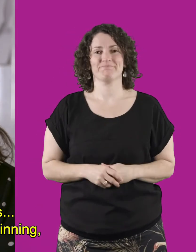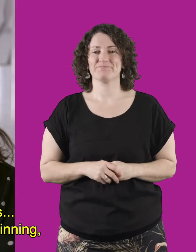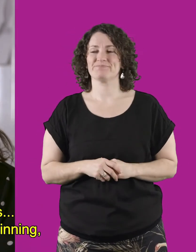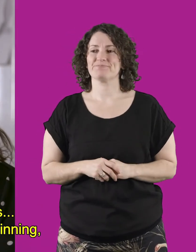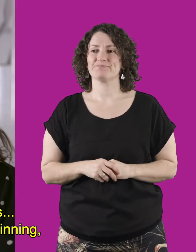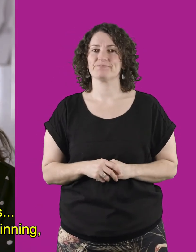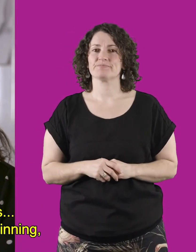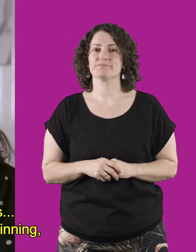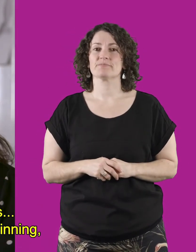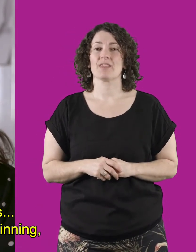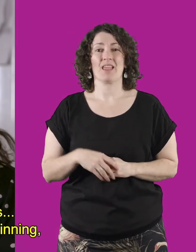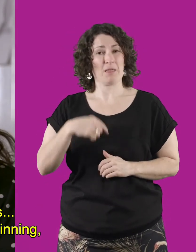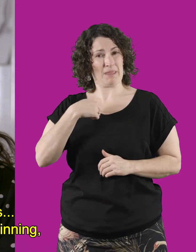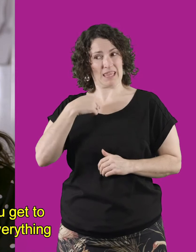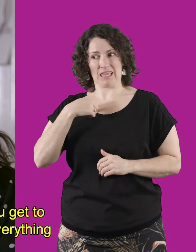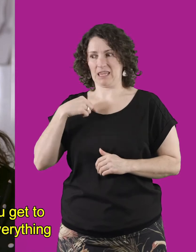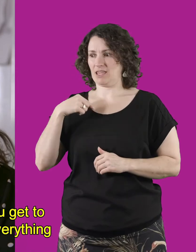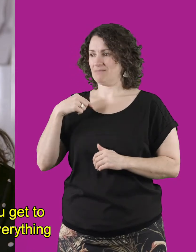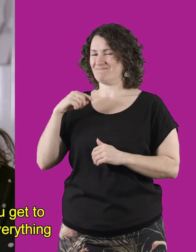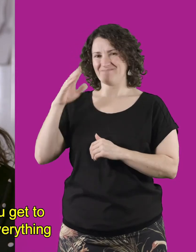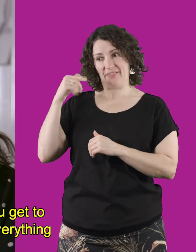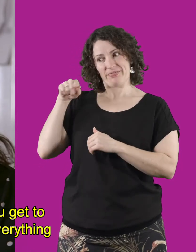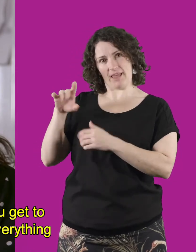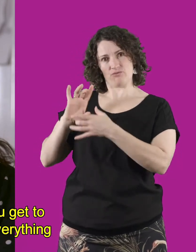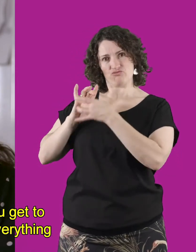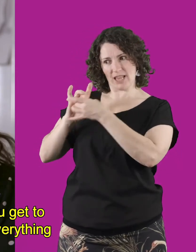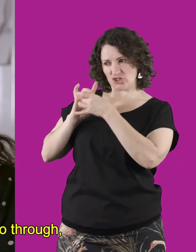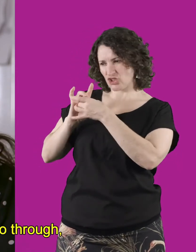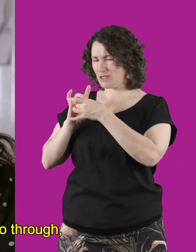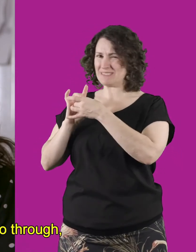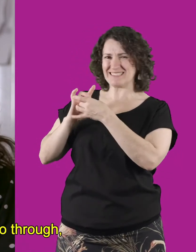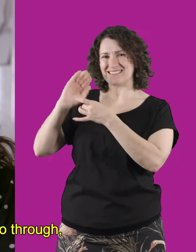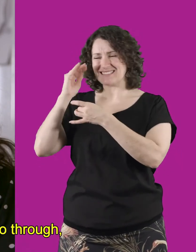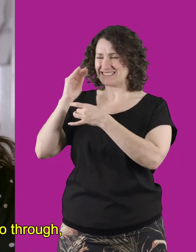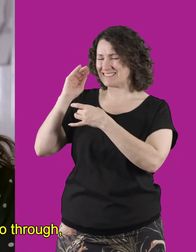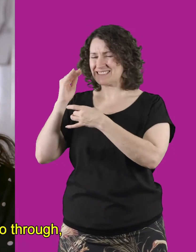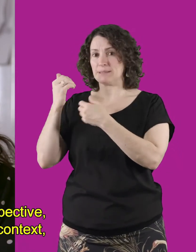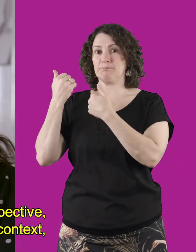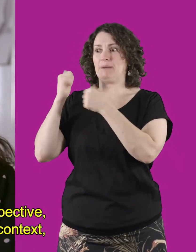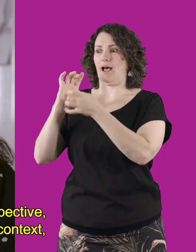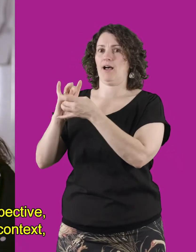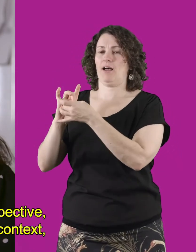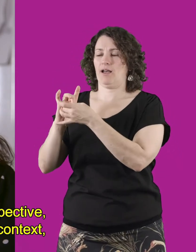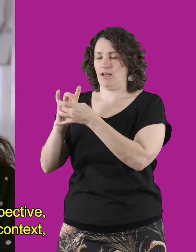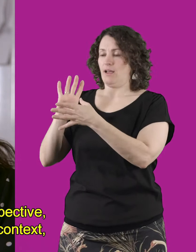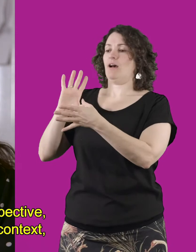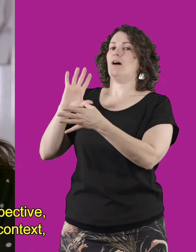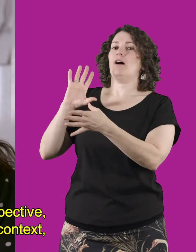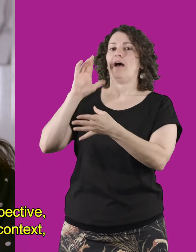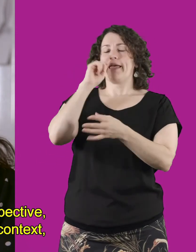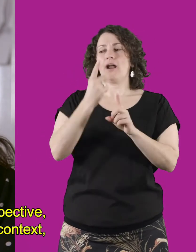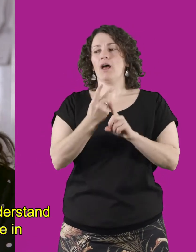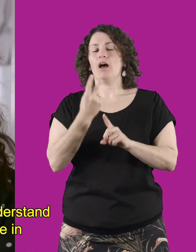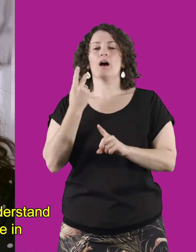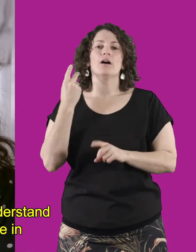out's like just the beginning, because then you get to finally deal with everything that you've had to go through, and you get perspective and you put it